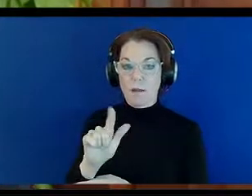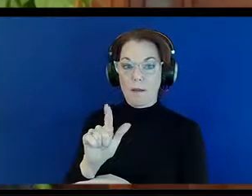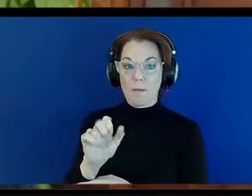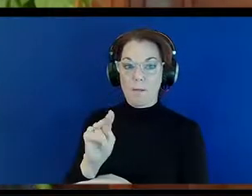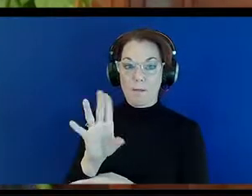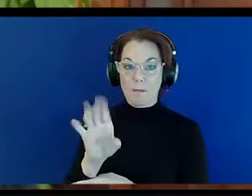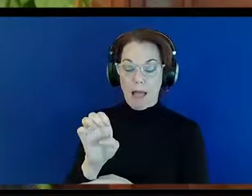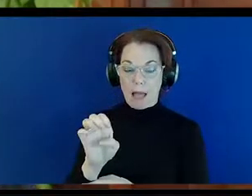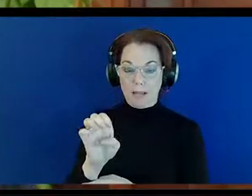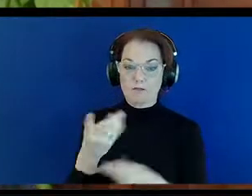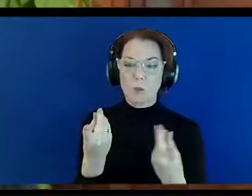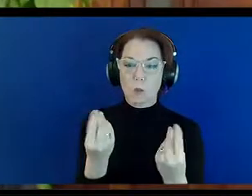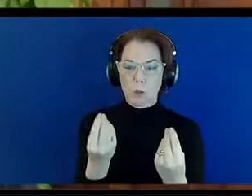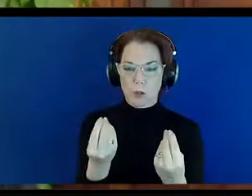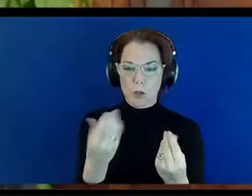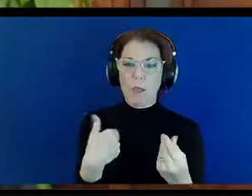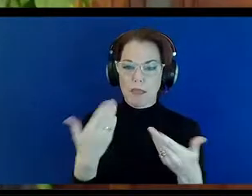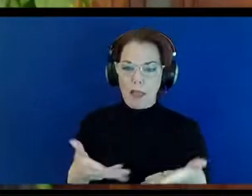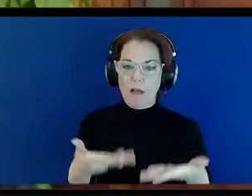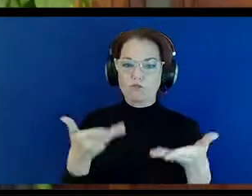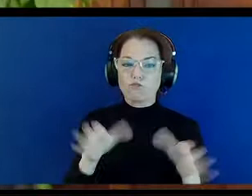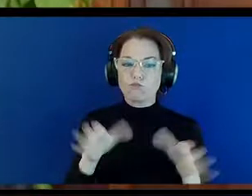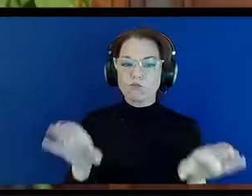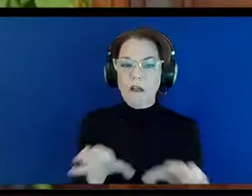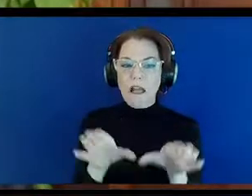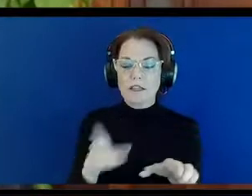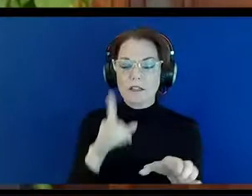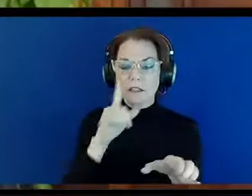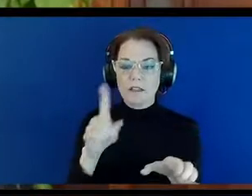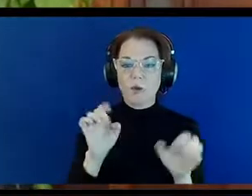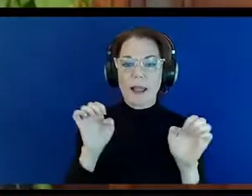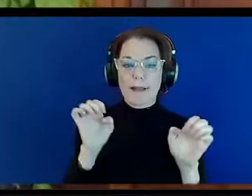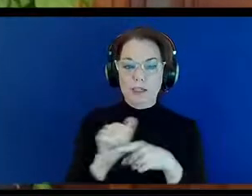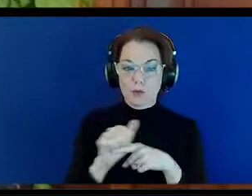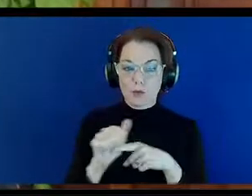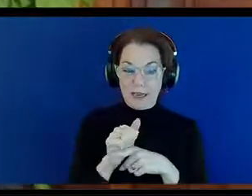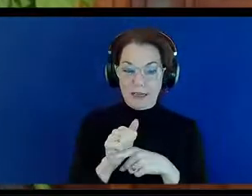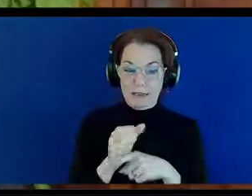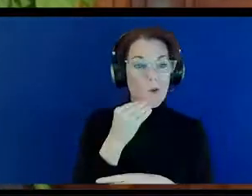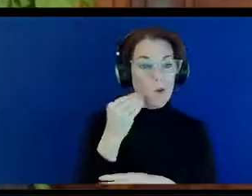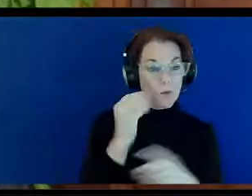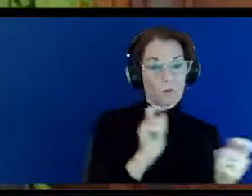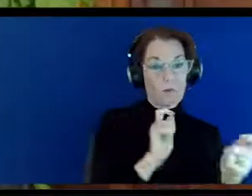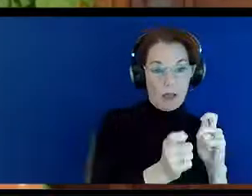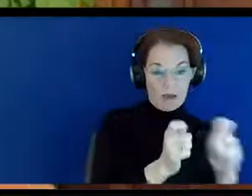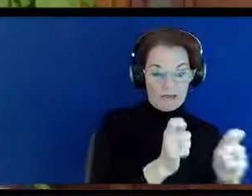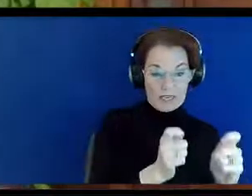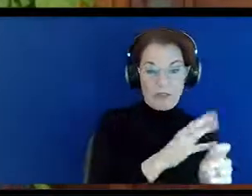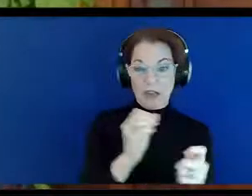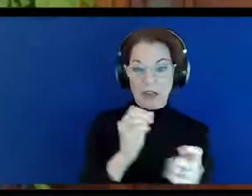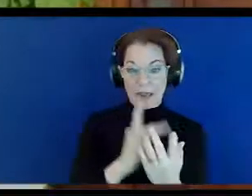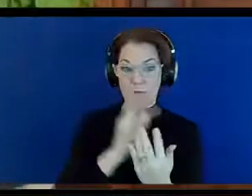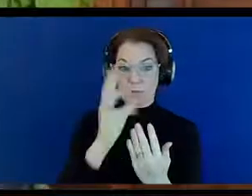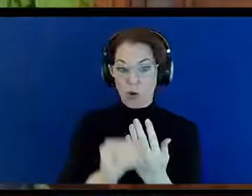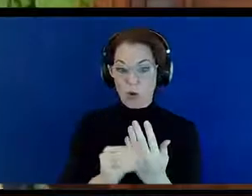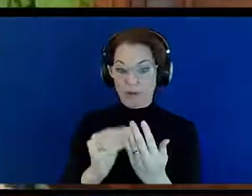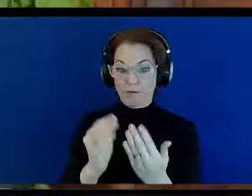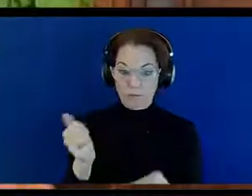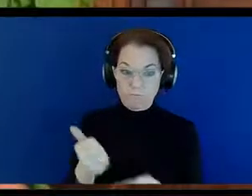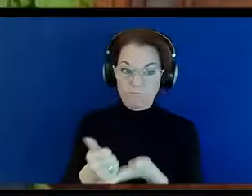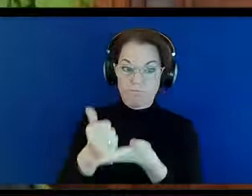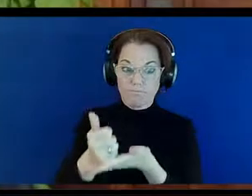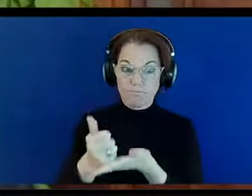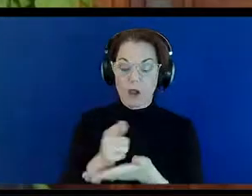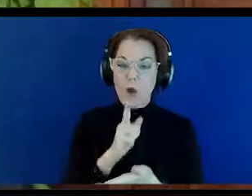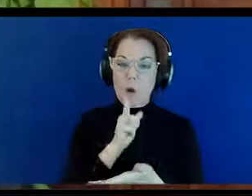activities and exercise training. So investments in home modifications and prevention programs are a